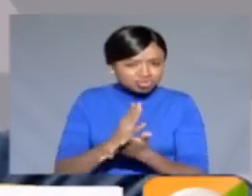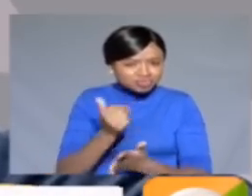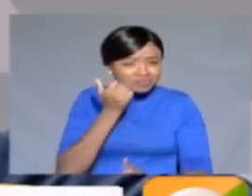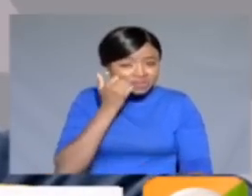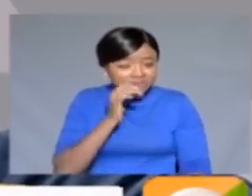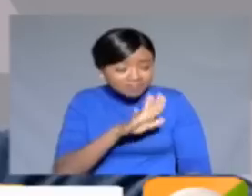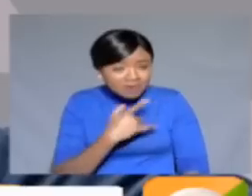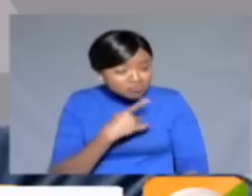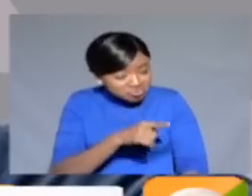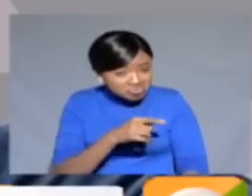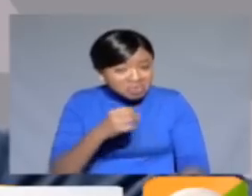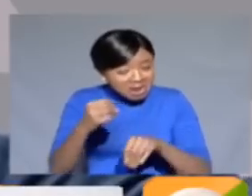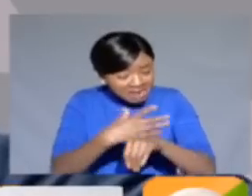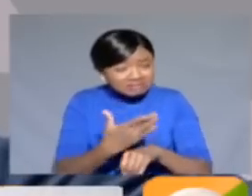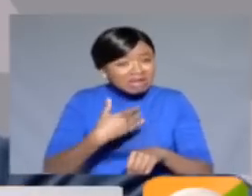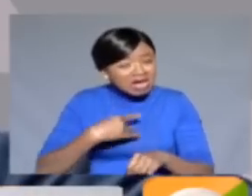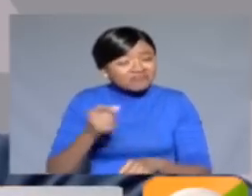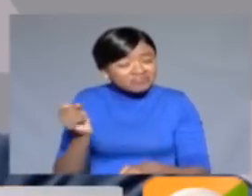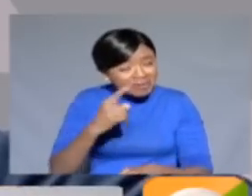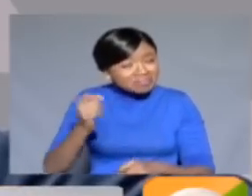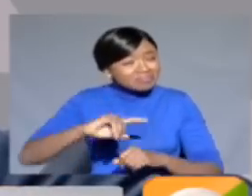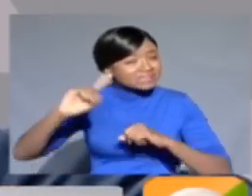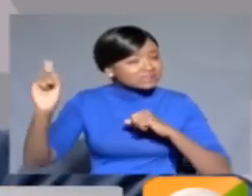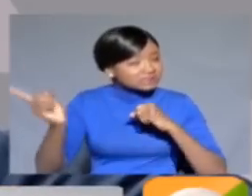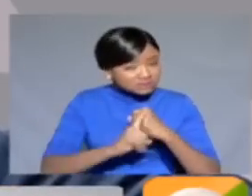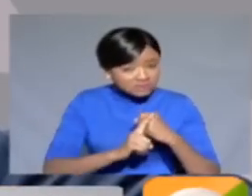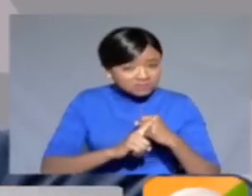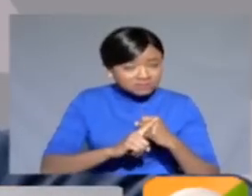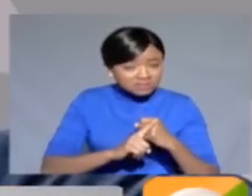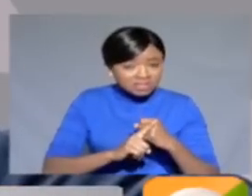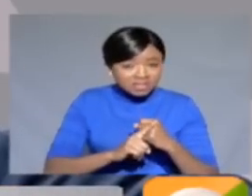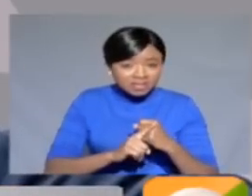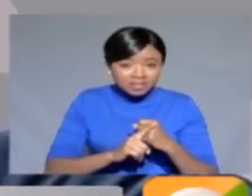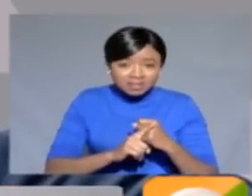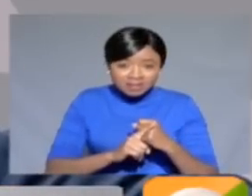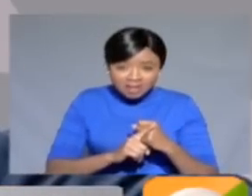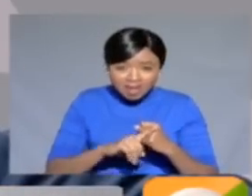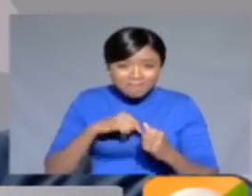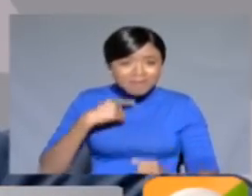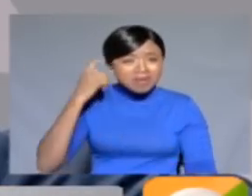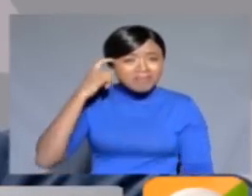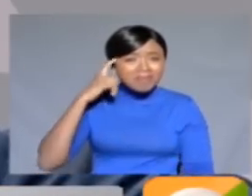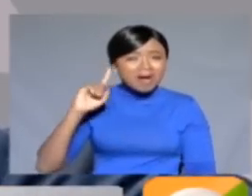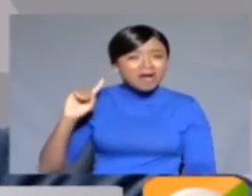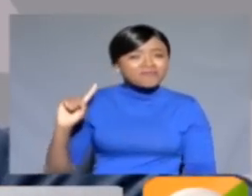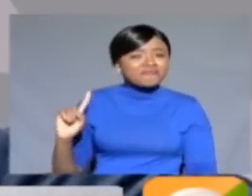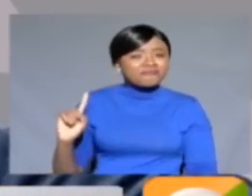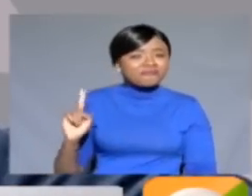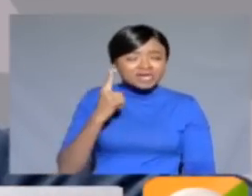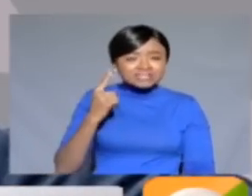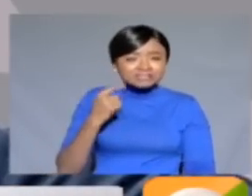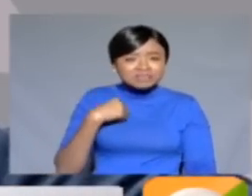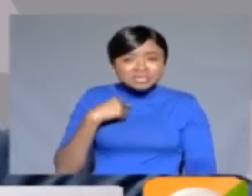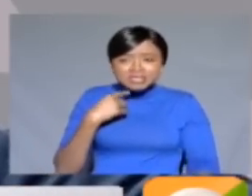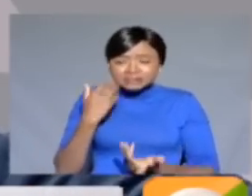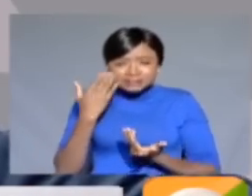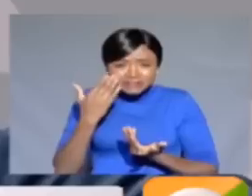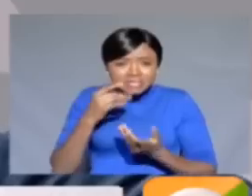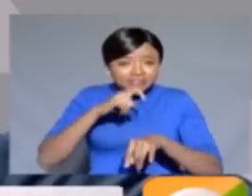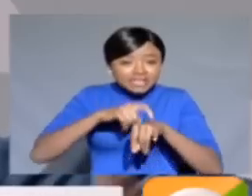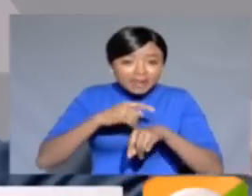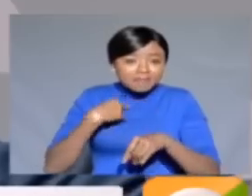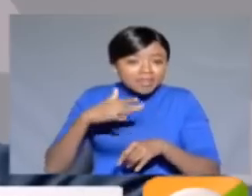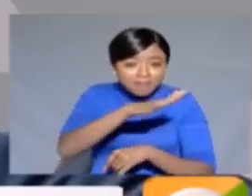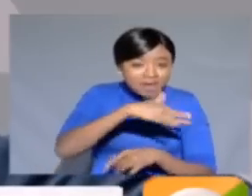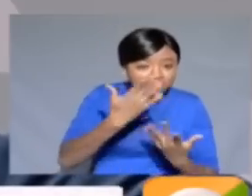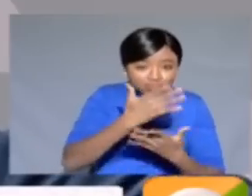about 6 months." So that takes me back to the first symptoms I saw. When I was in Morocco,